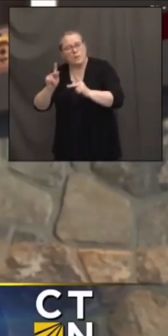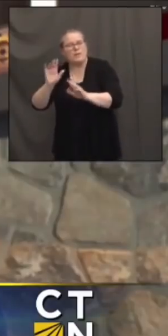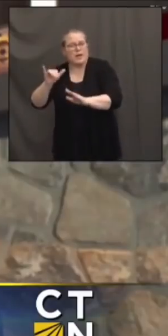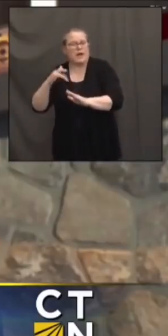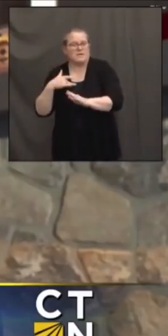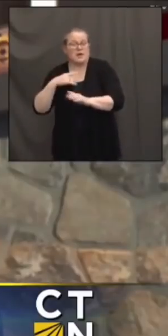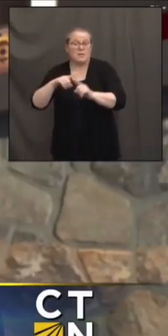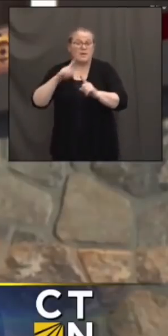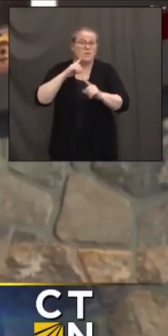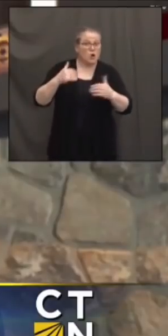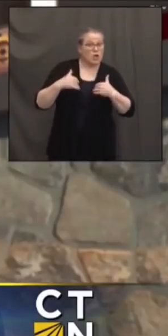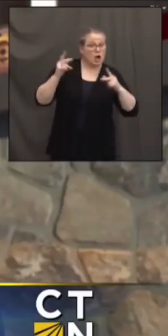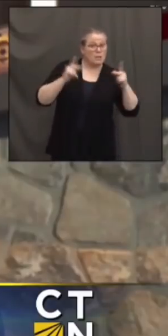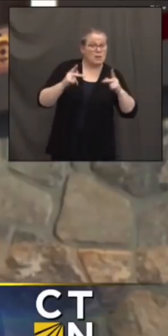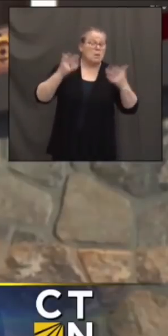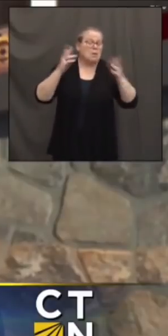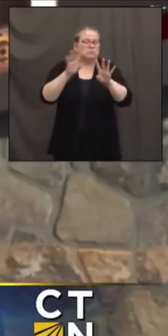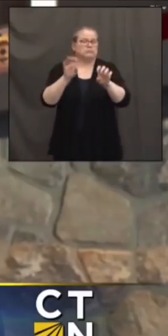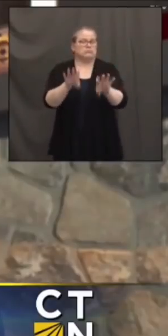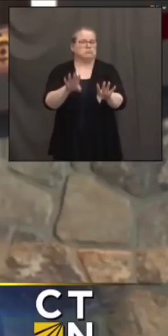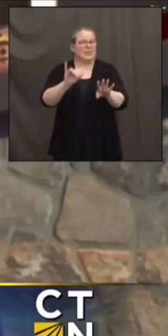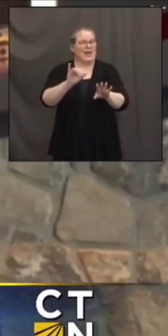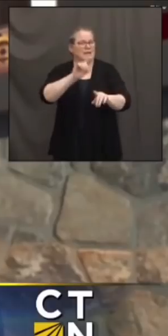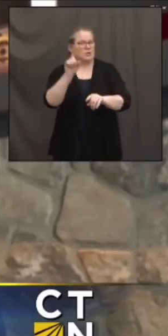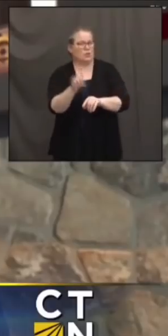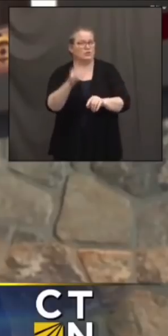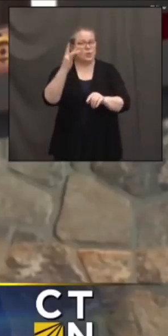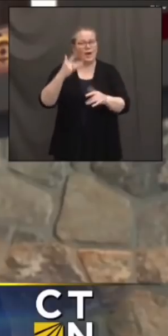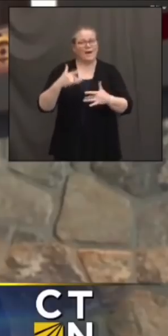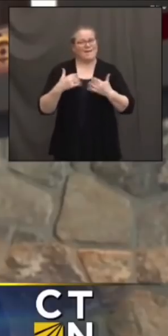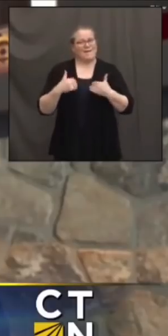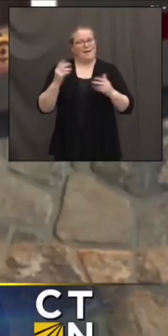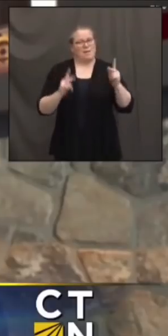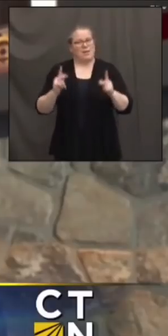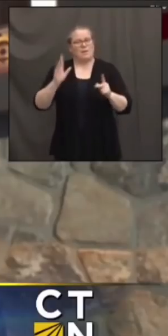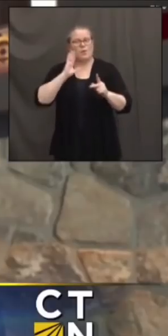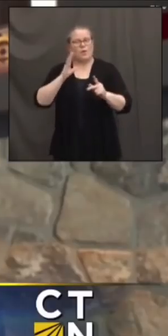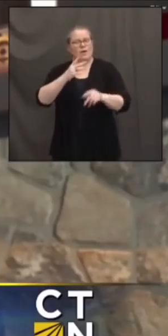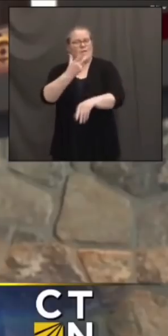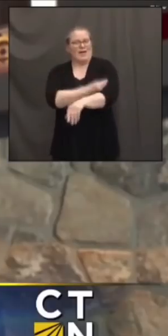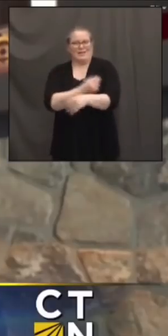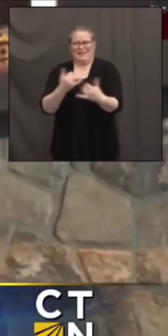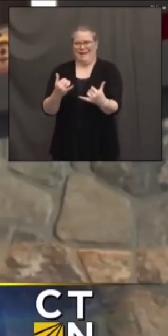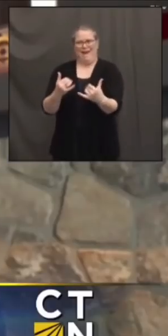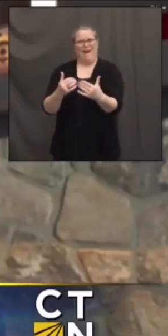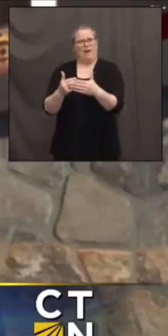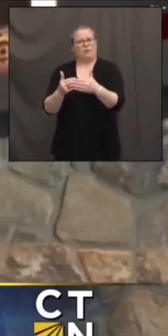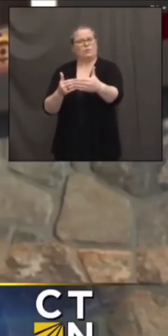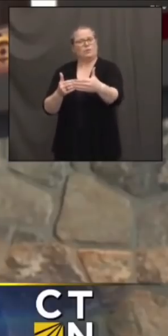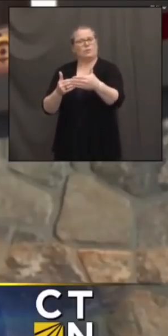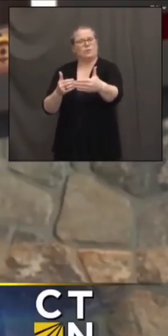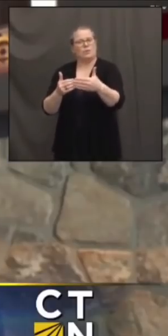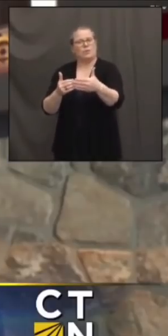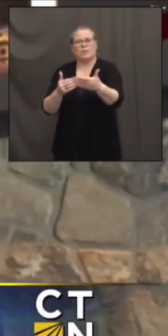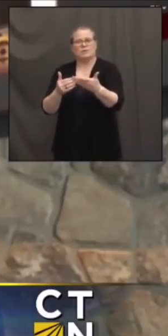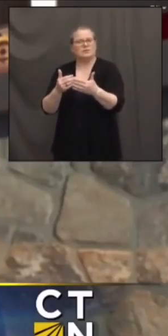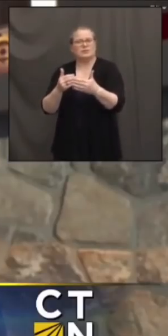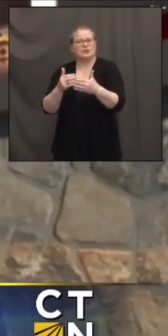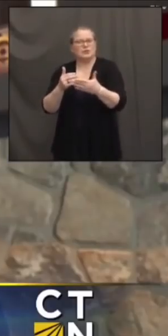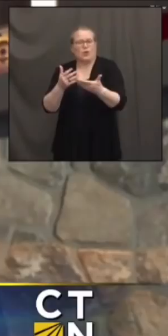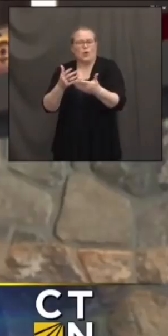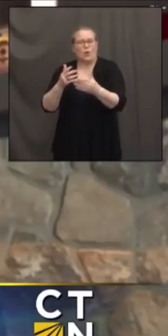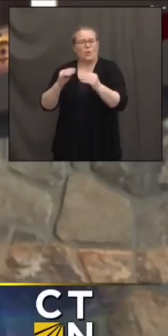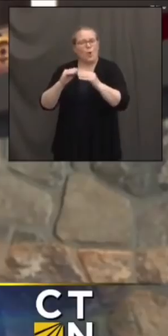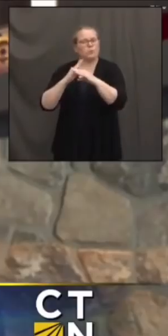because remember, a lot of younger people will have been vaccinated closer to the fall-winter season, so their immunity will be more fresh.